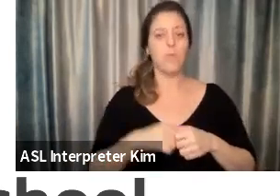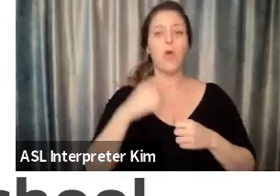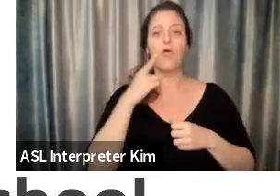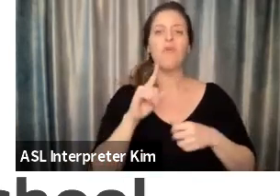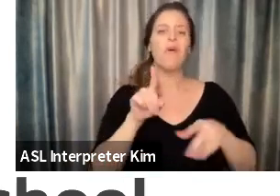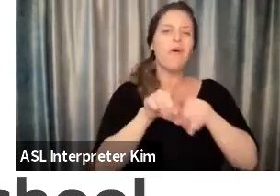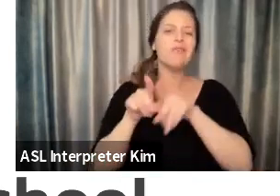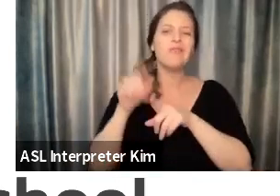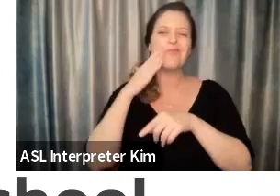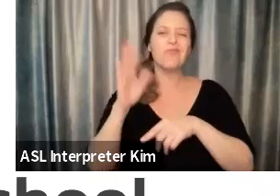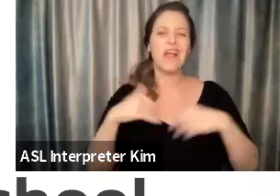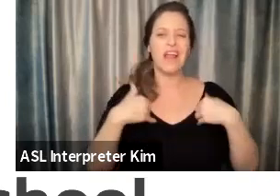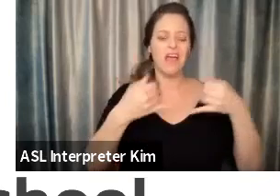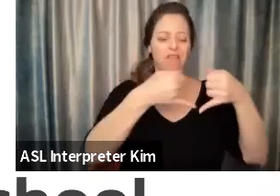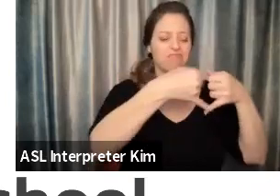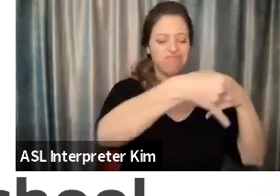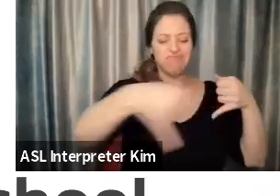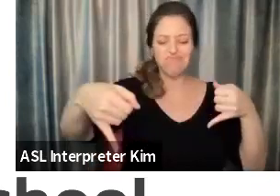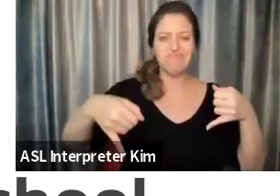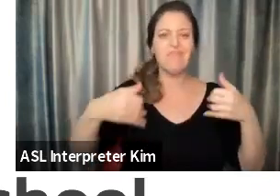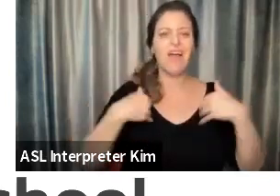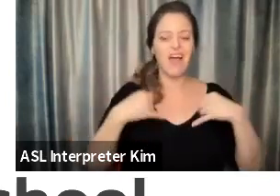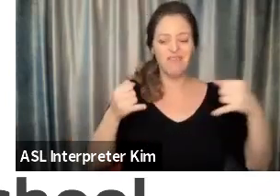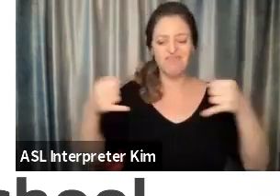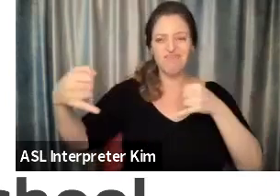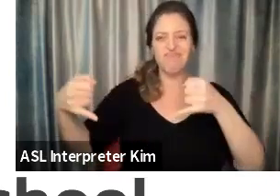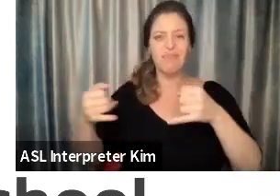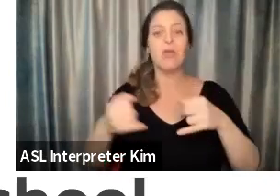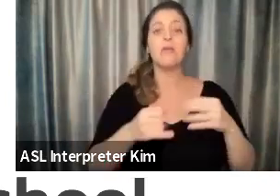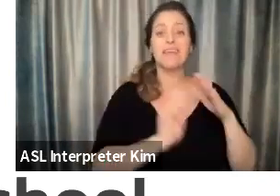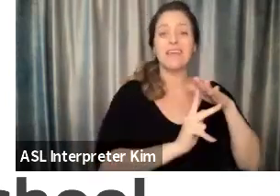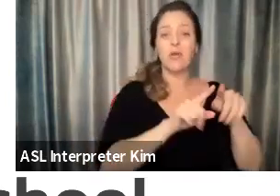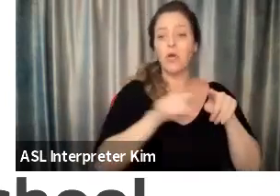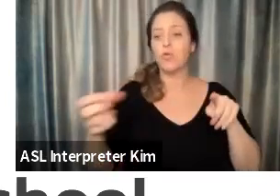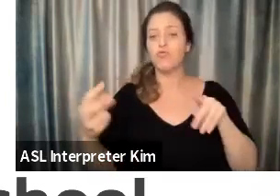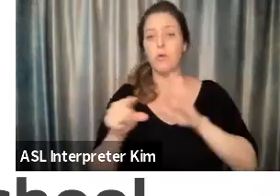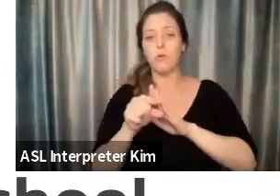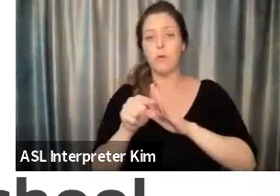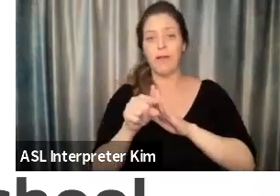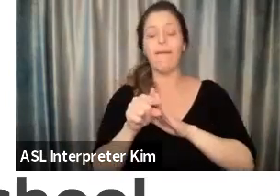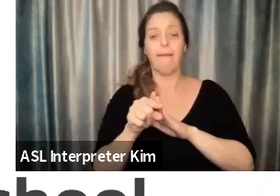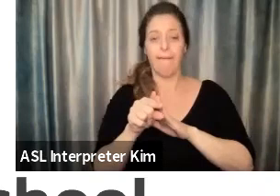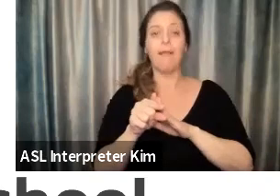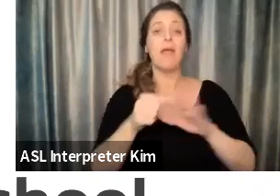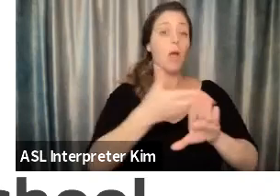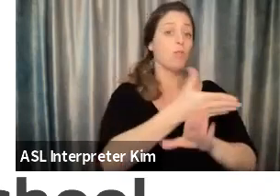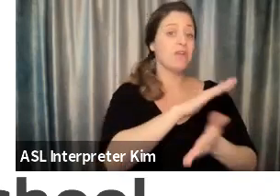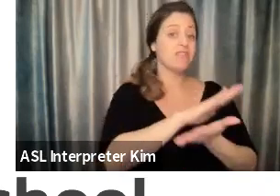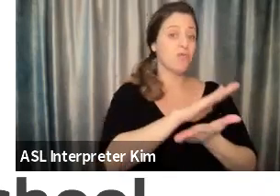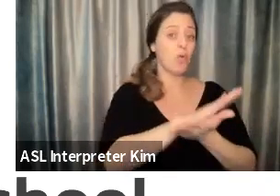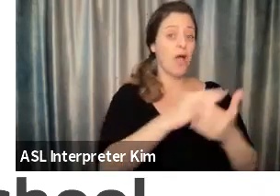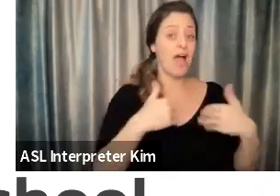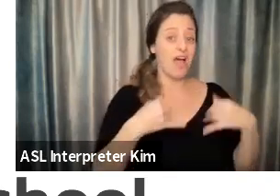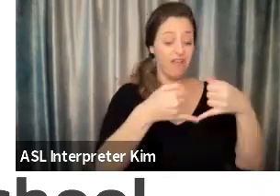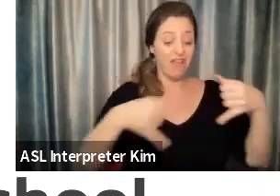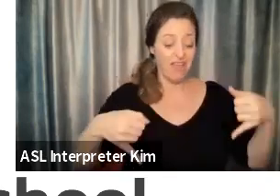for students that are going to be entering either transitional kindergarten to 12th grade. We want to let you know that preschool doesn't, they have